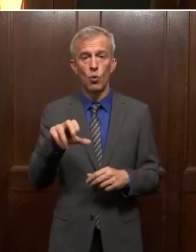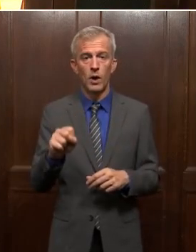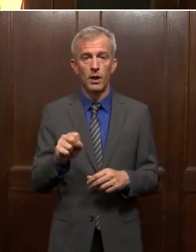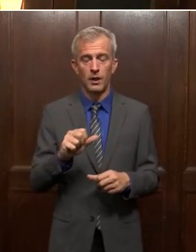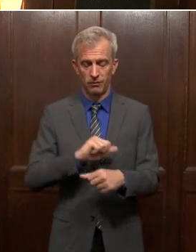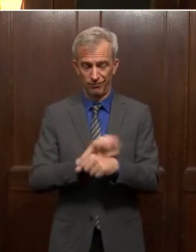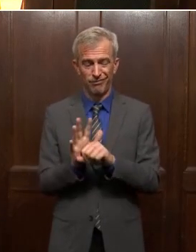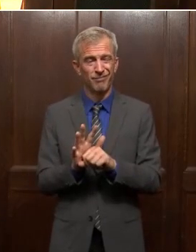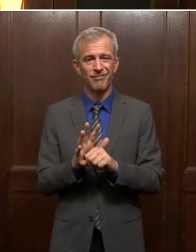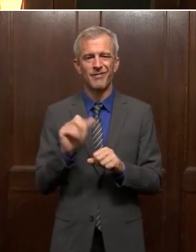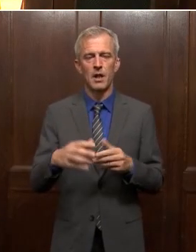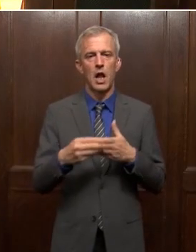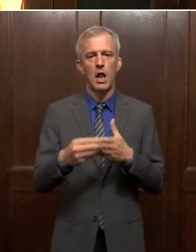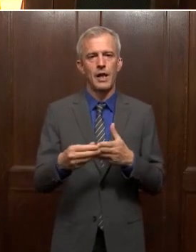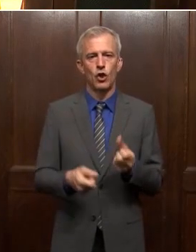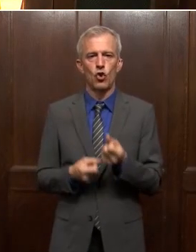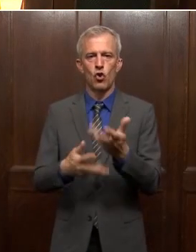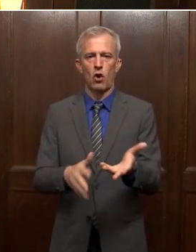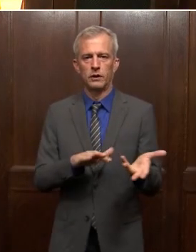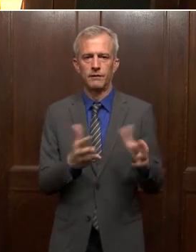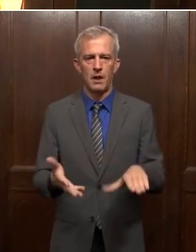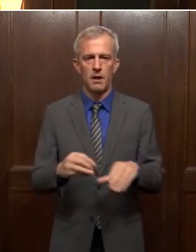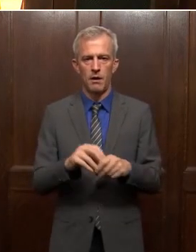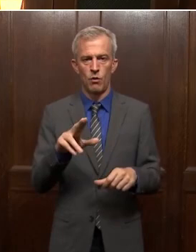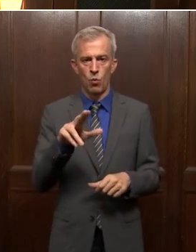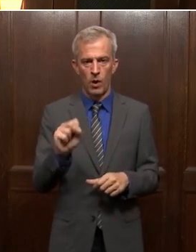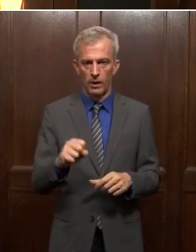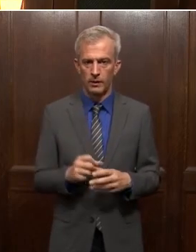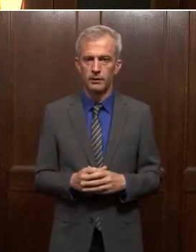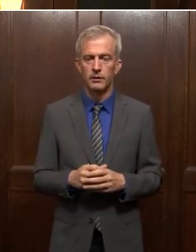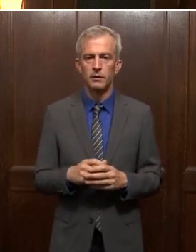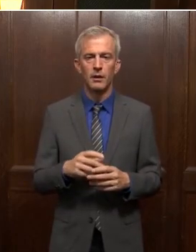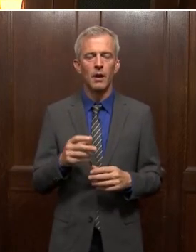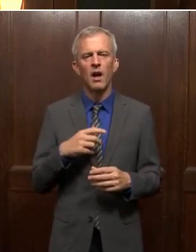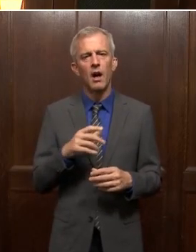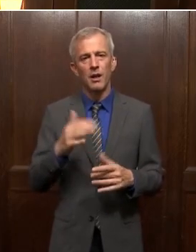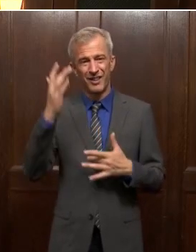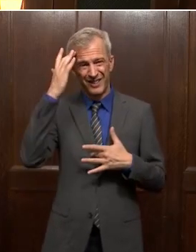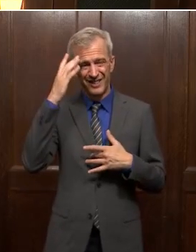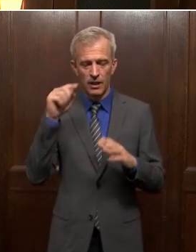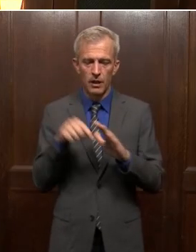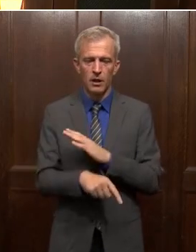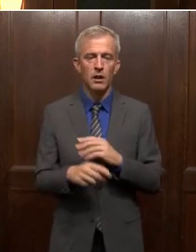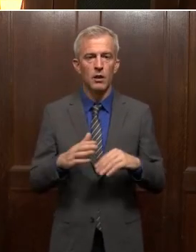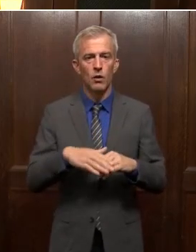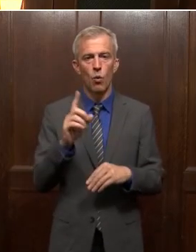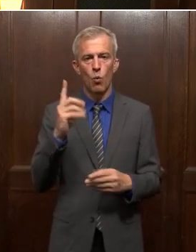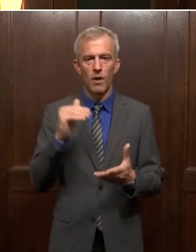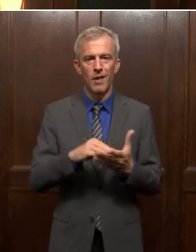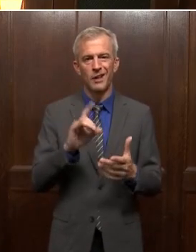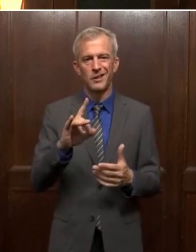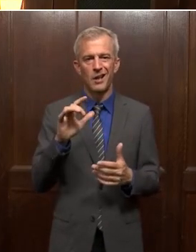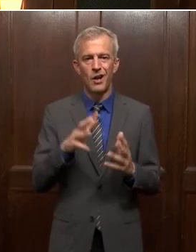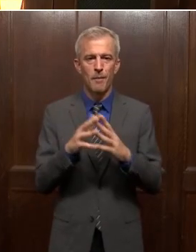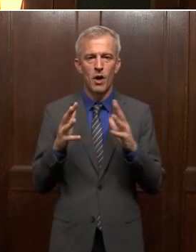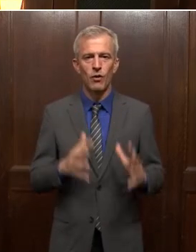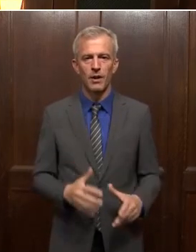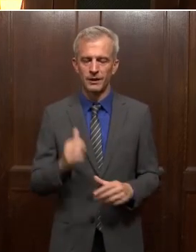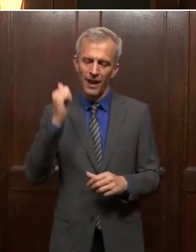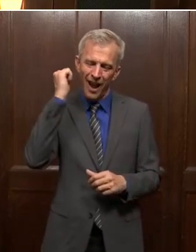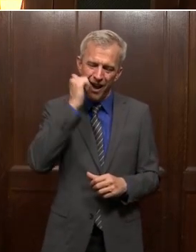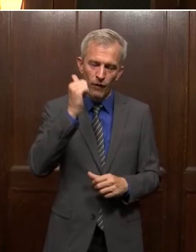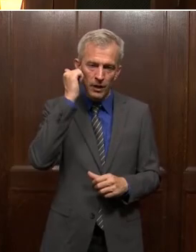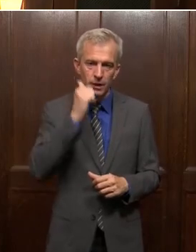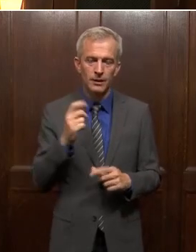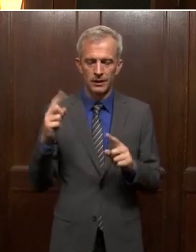leading cause of death in the United States. The virus has killed more than 1,800 Americans almost every day